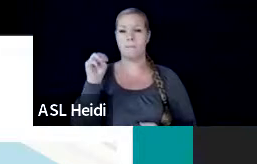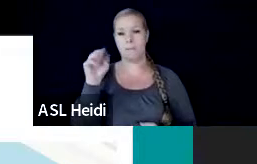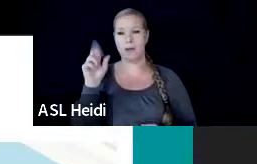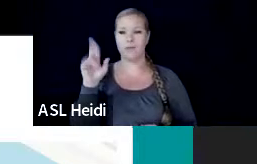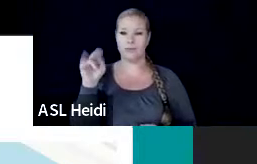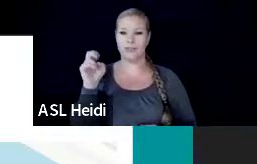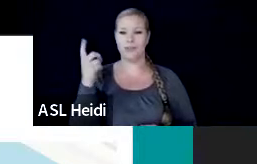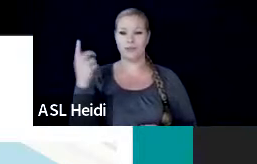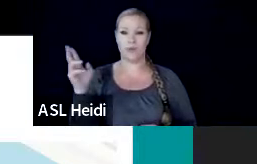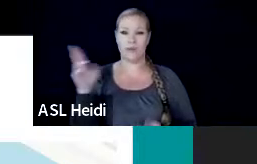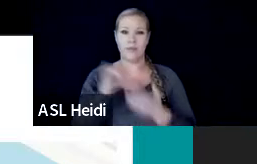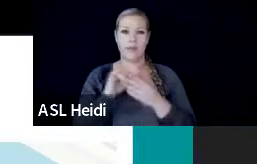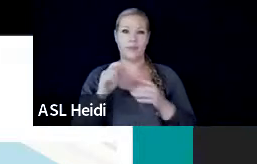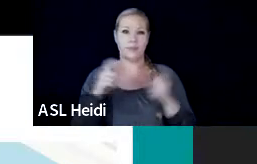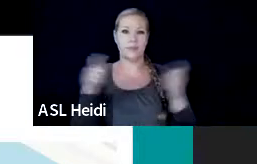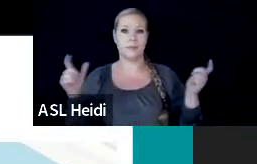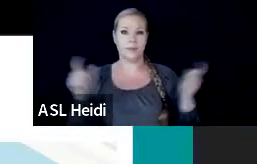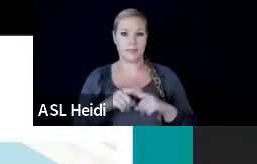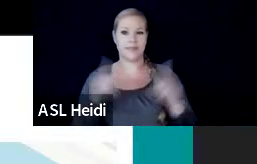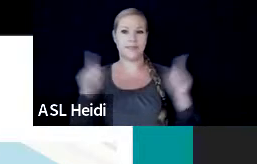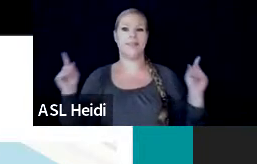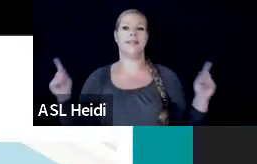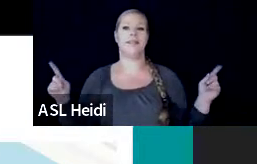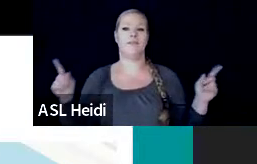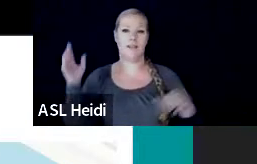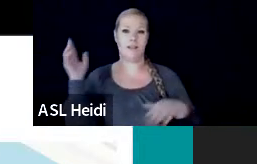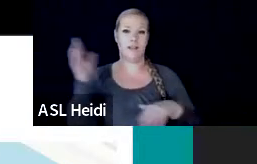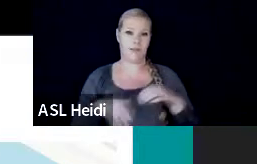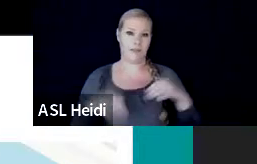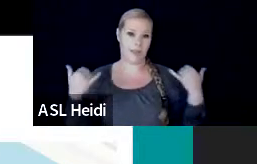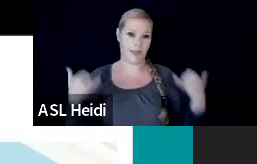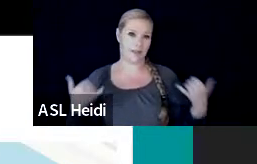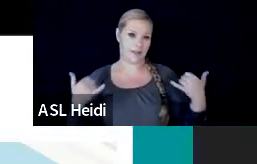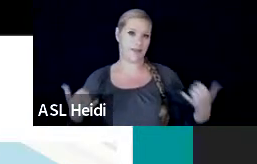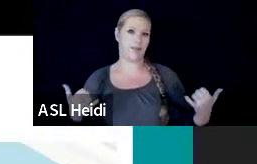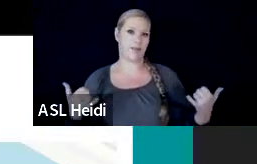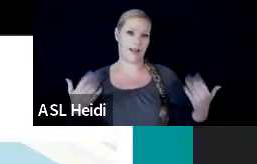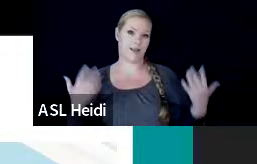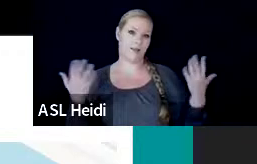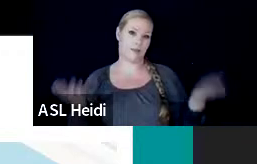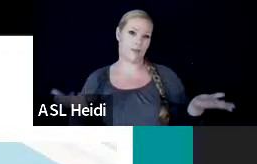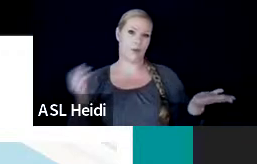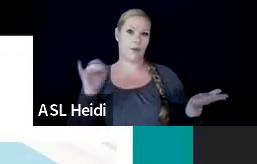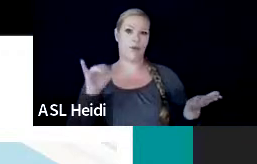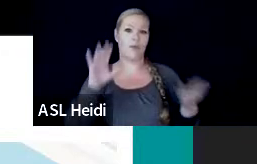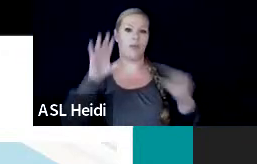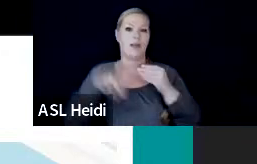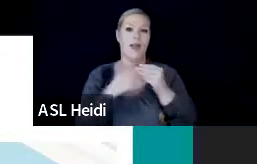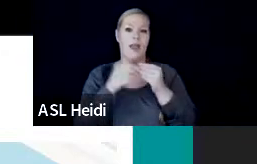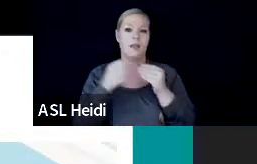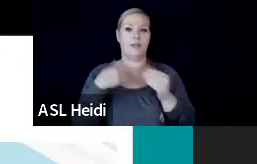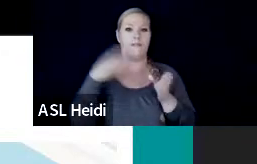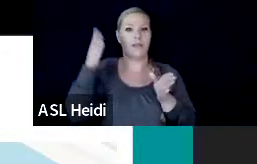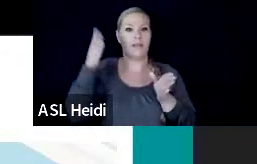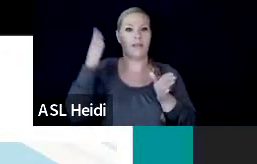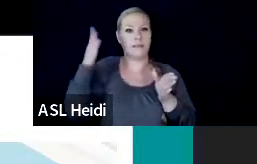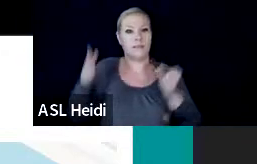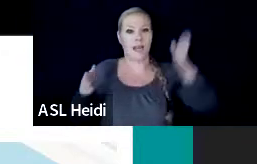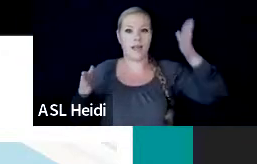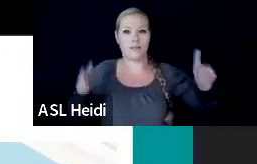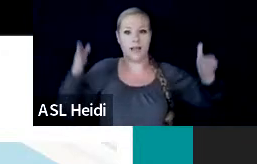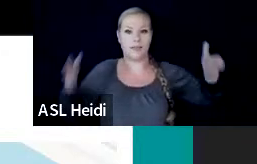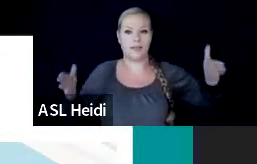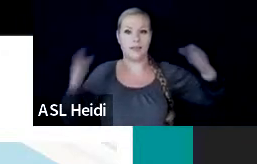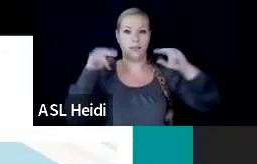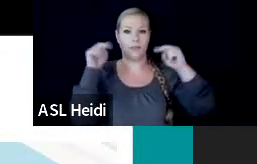different ramp configuration that is there today. So these arterial streets would all be